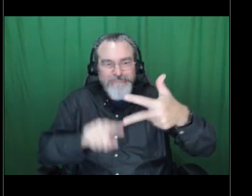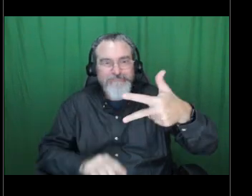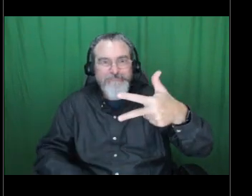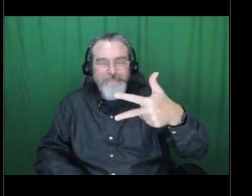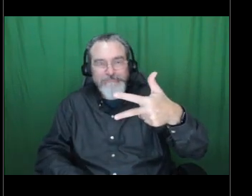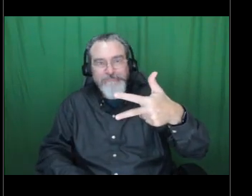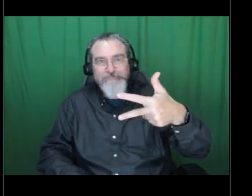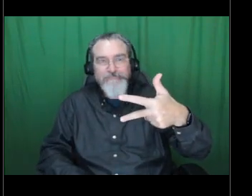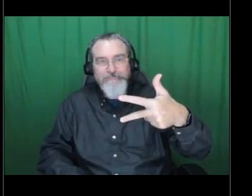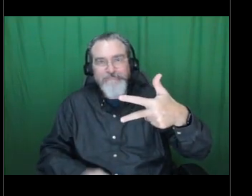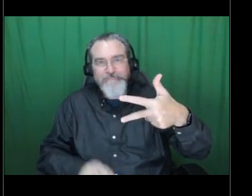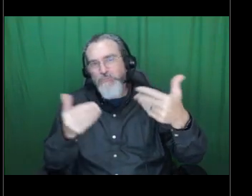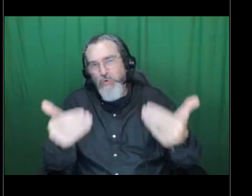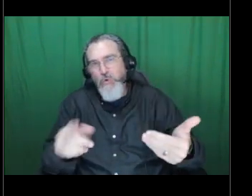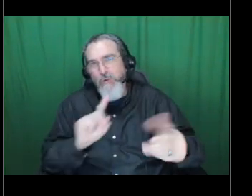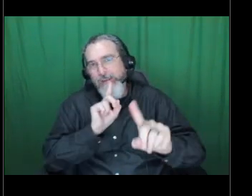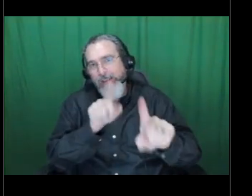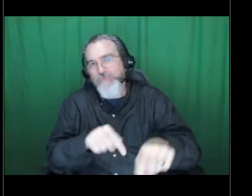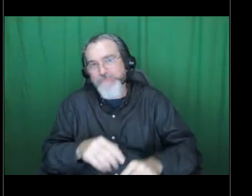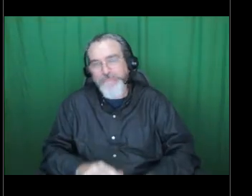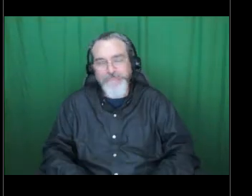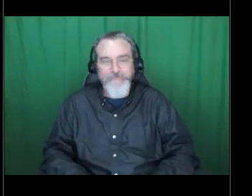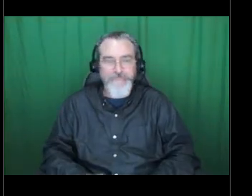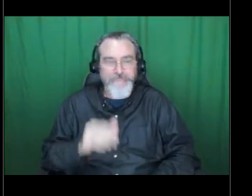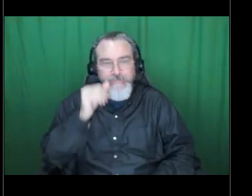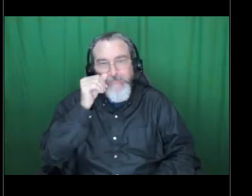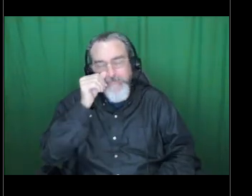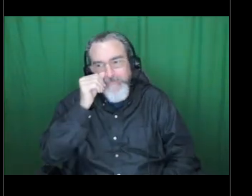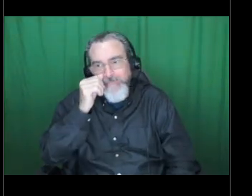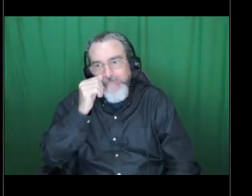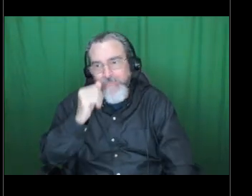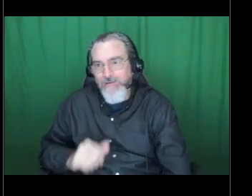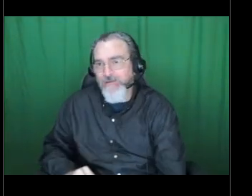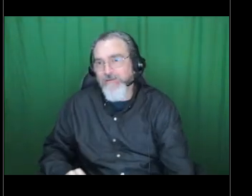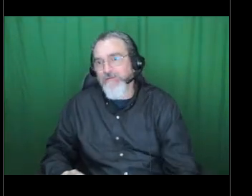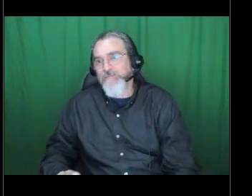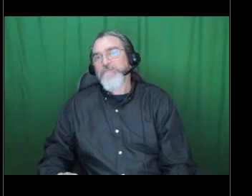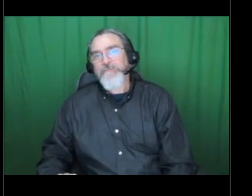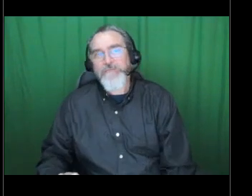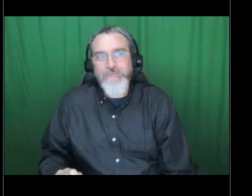poll so that you can submit your answers.